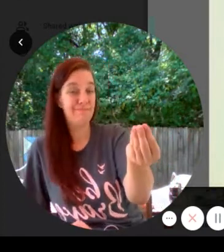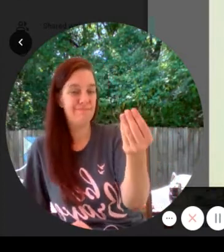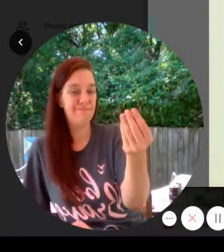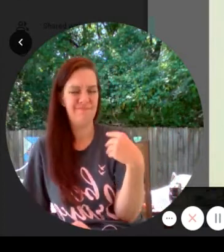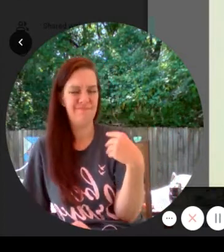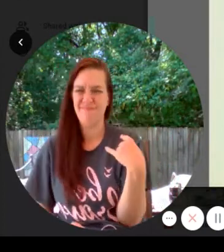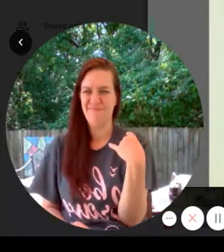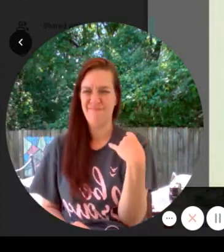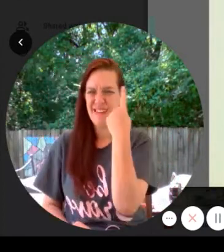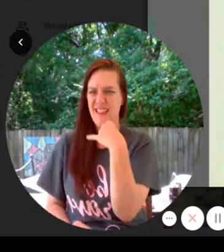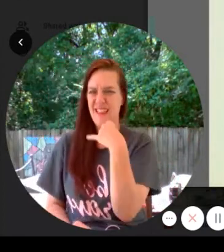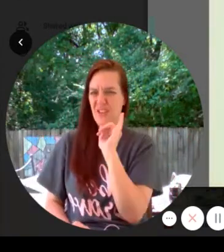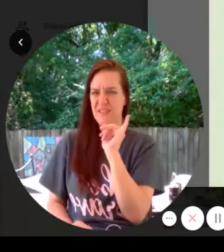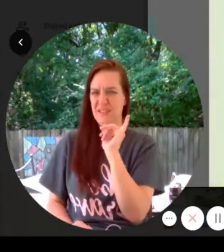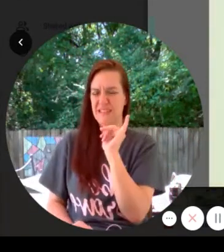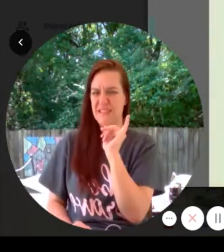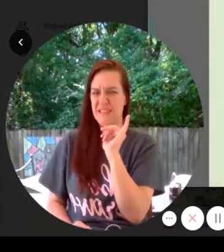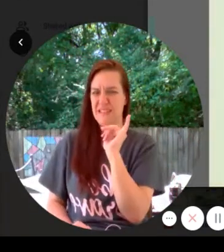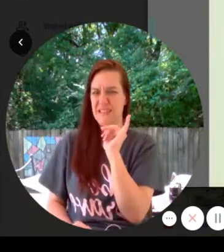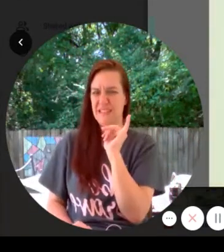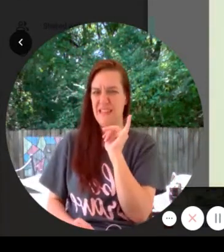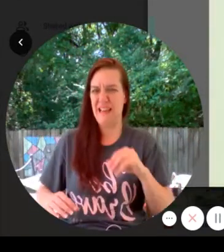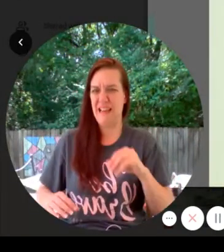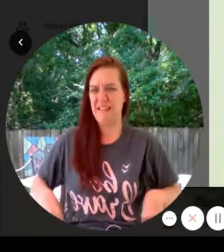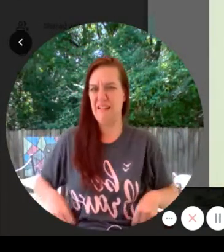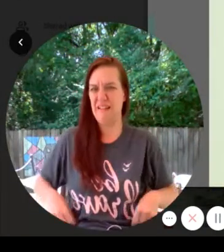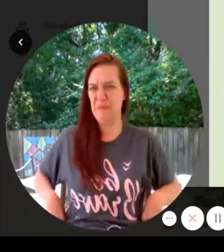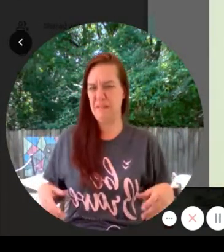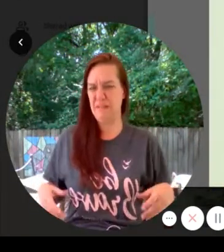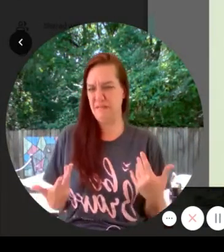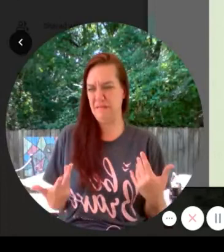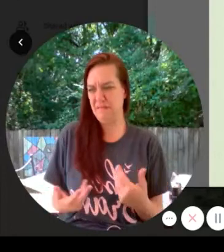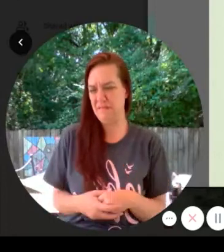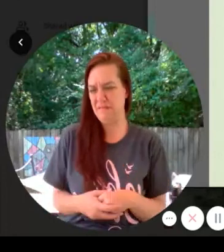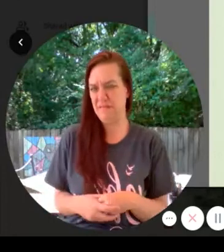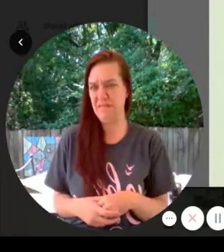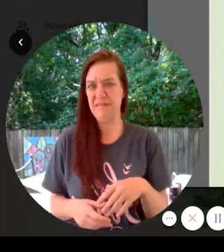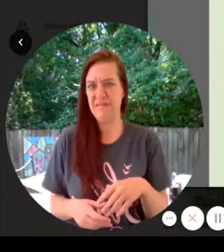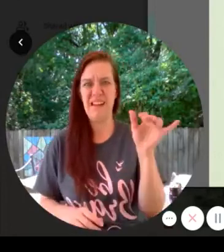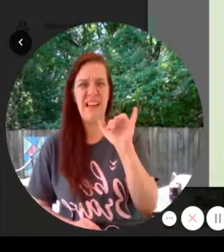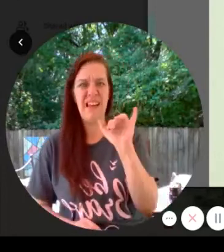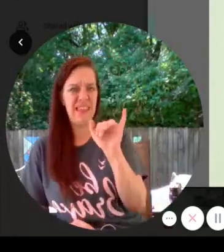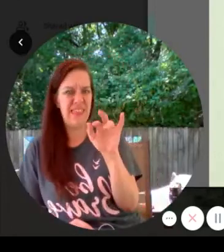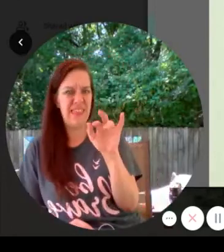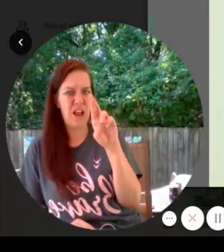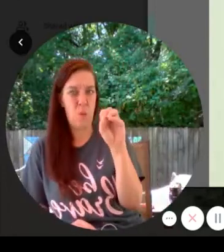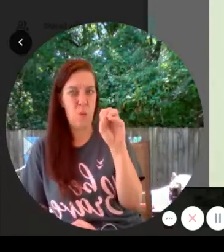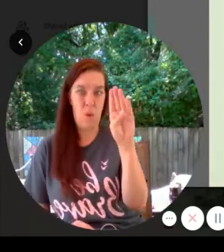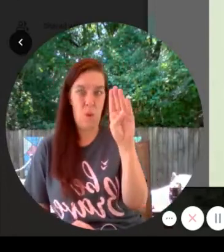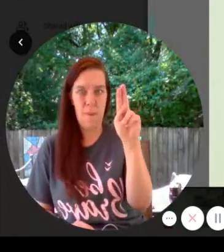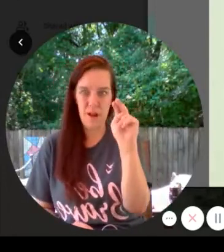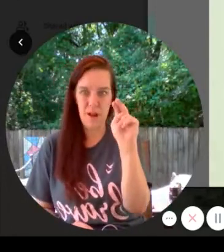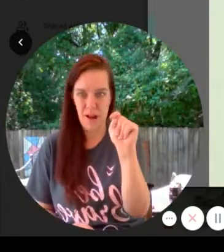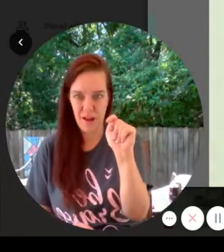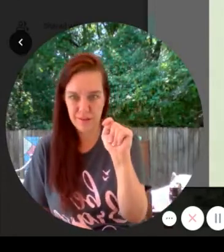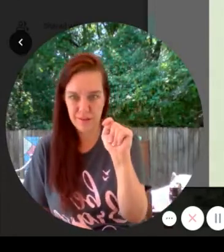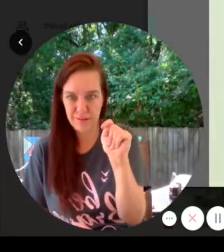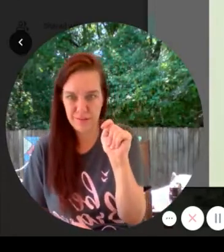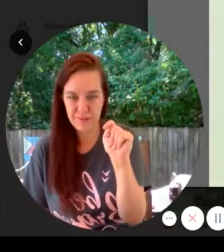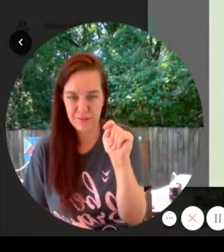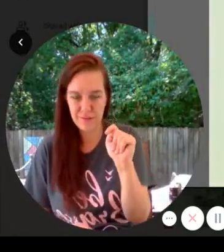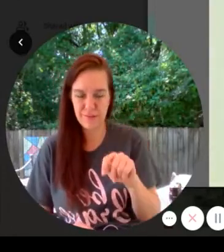like underwear," said Miles. "Like robot underwear," said